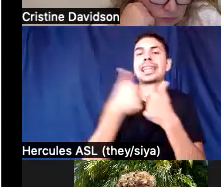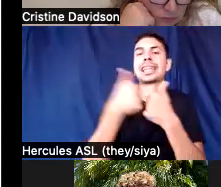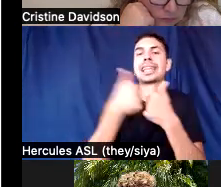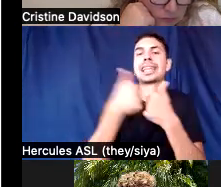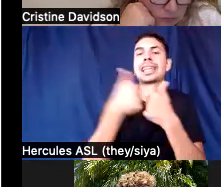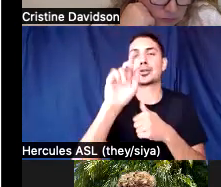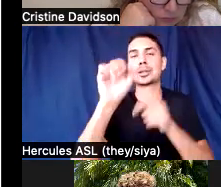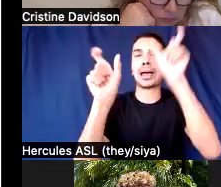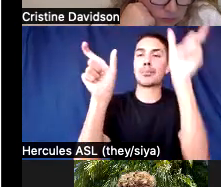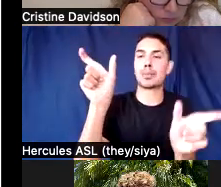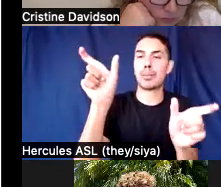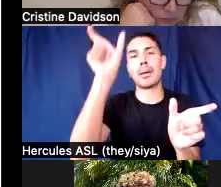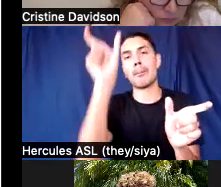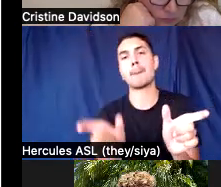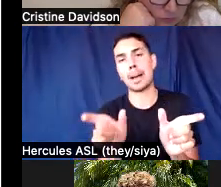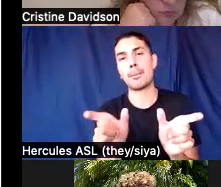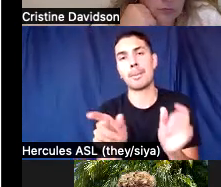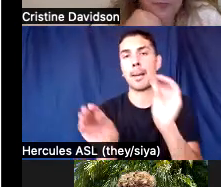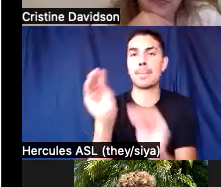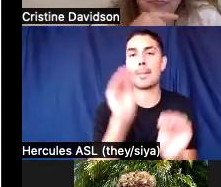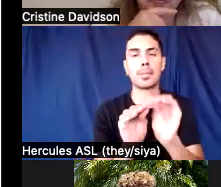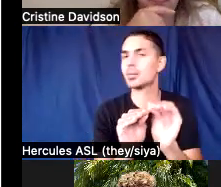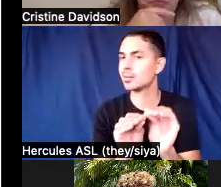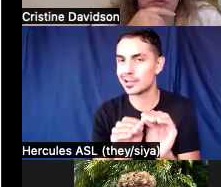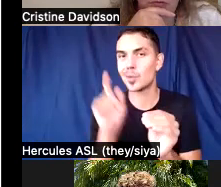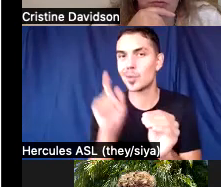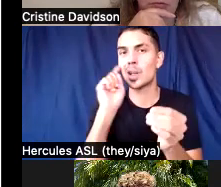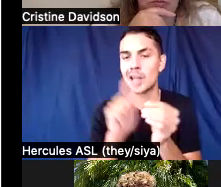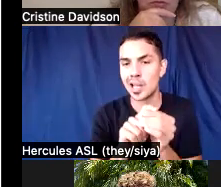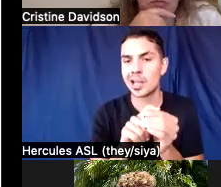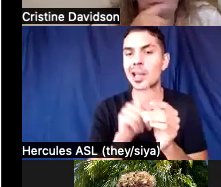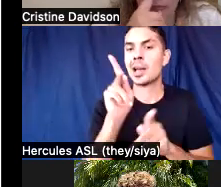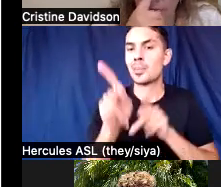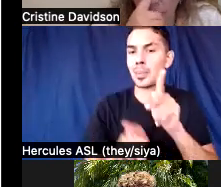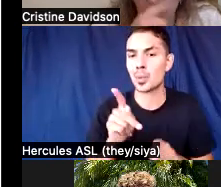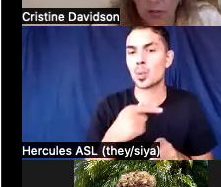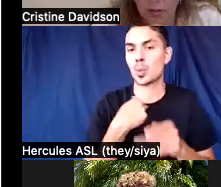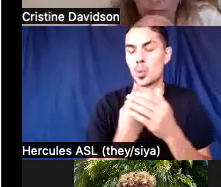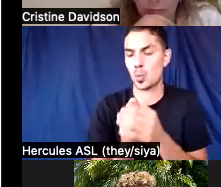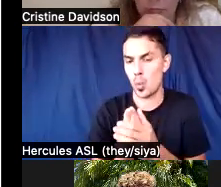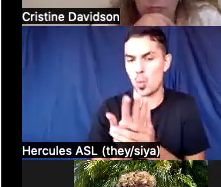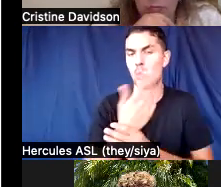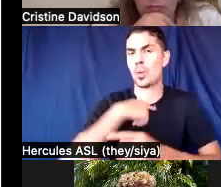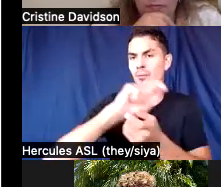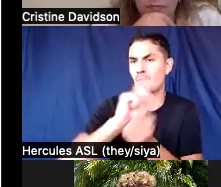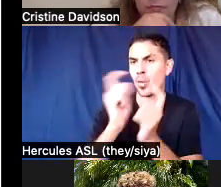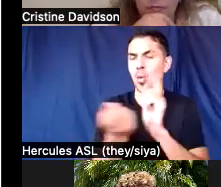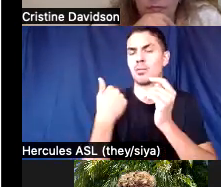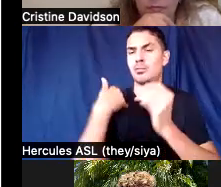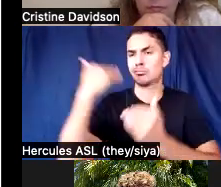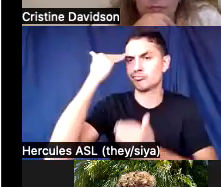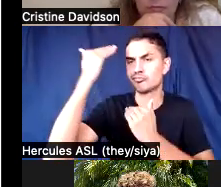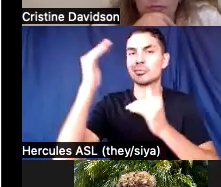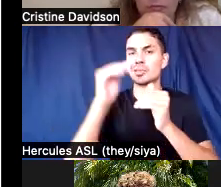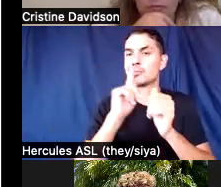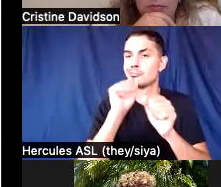isn't anymore. It's because we keep growing and evolving and getting stronger and smarter. So I just wanted to break that down that